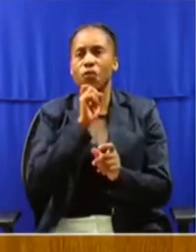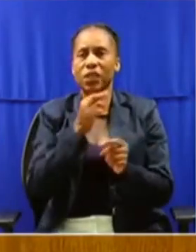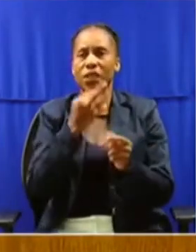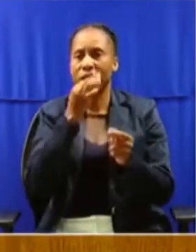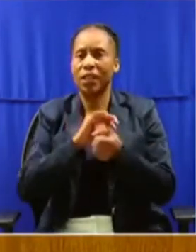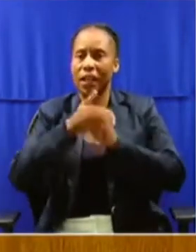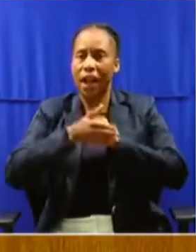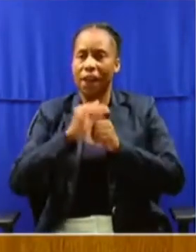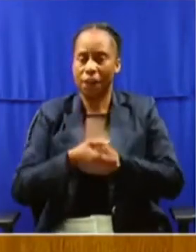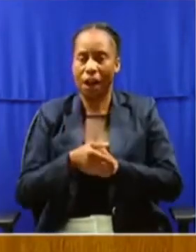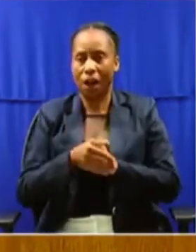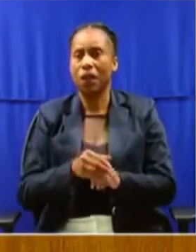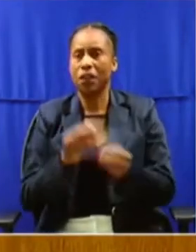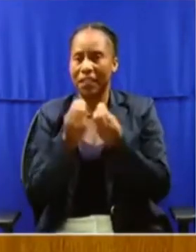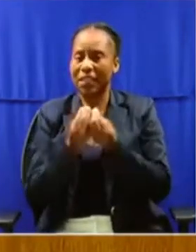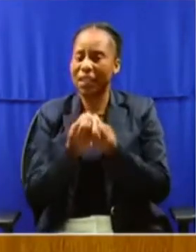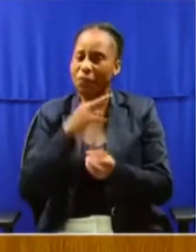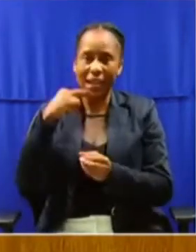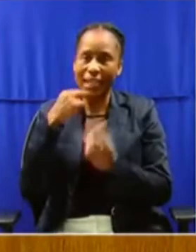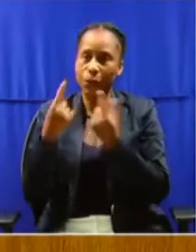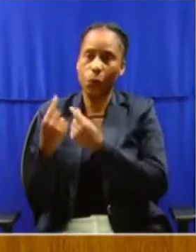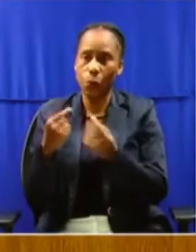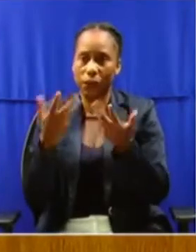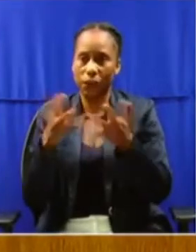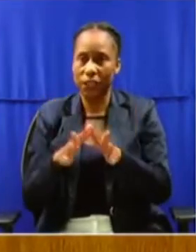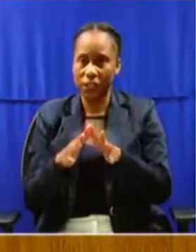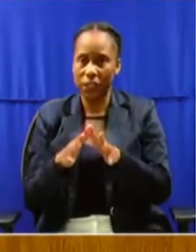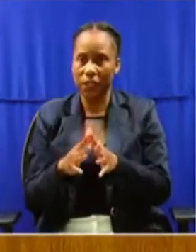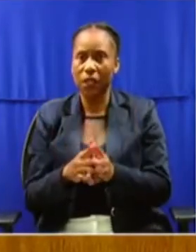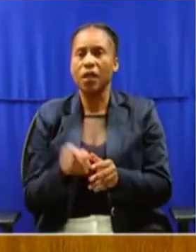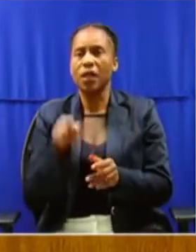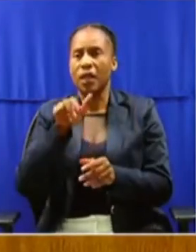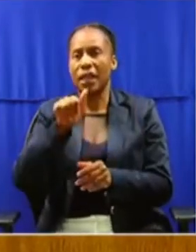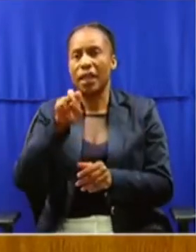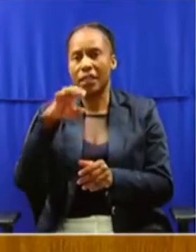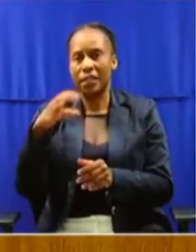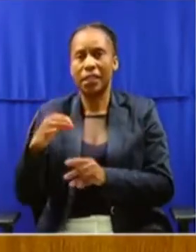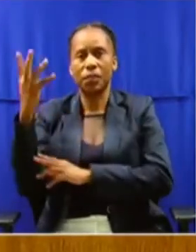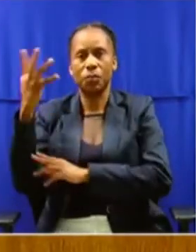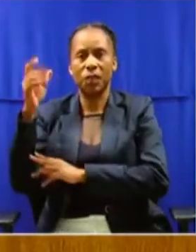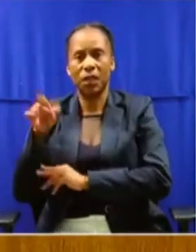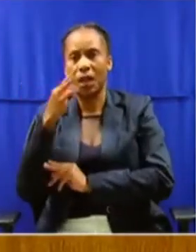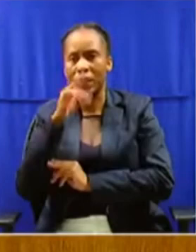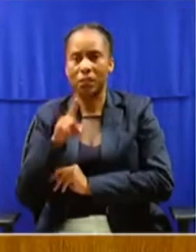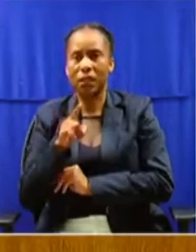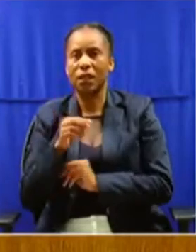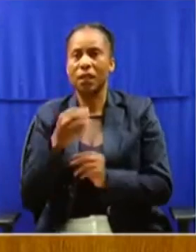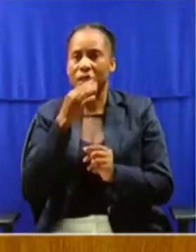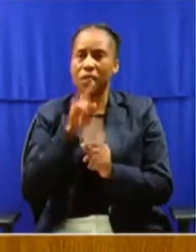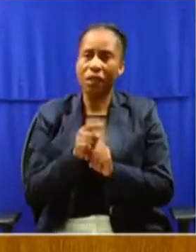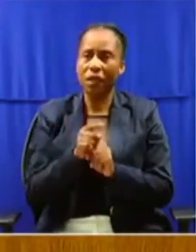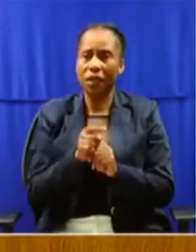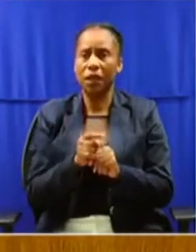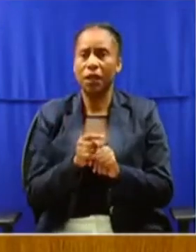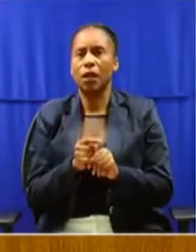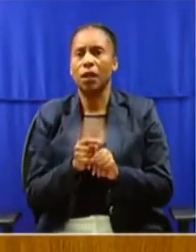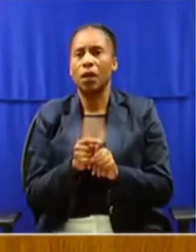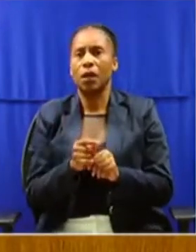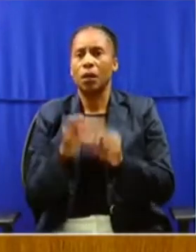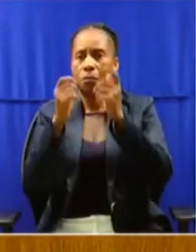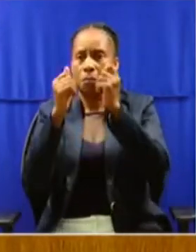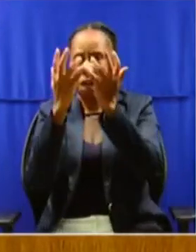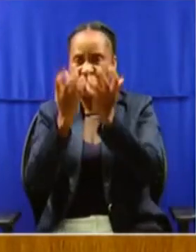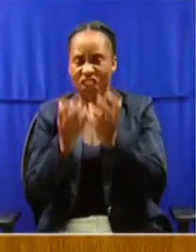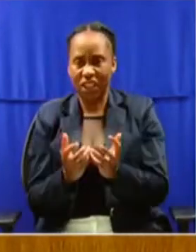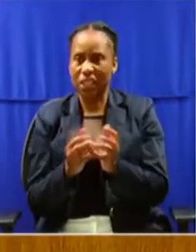the gall of the ANC speakers today to say that their slash and burn approach to budgeting was because money wasn't going to be spent